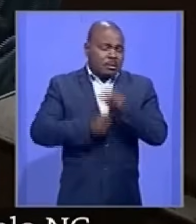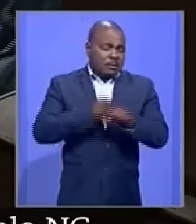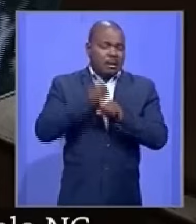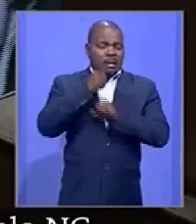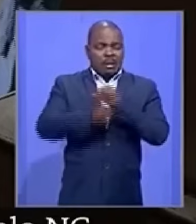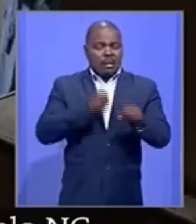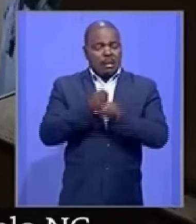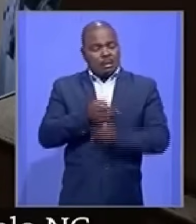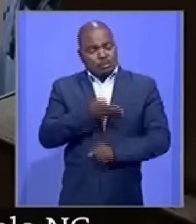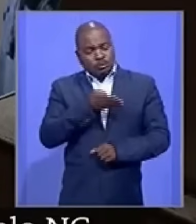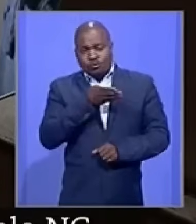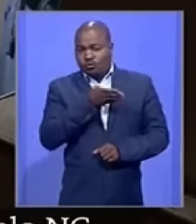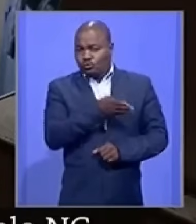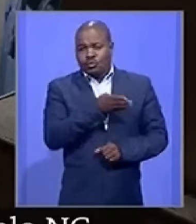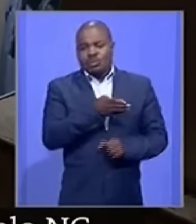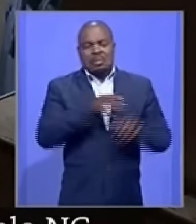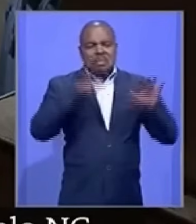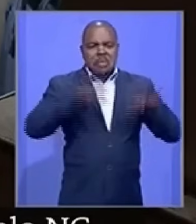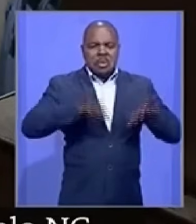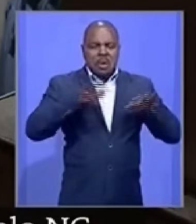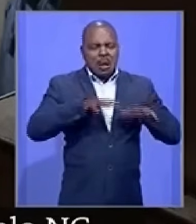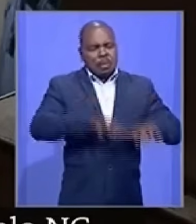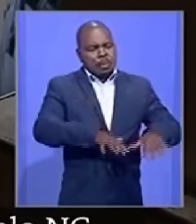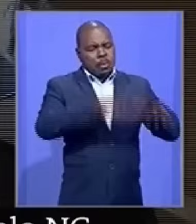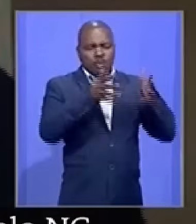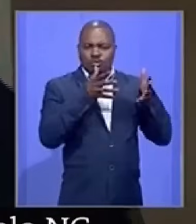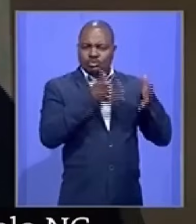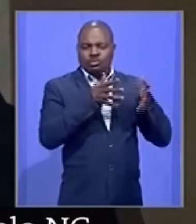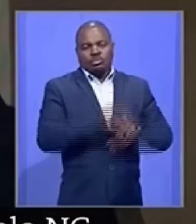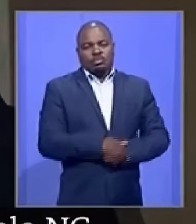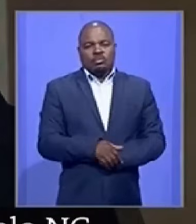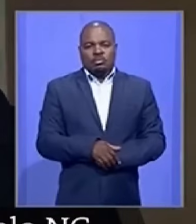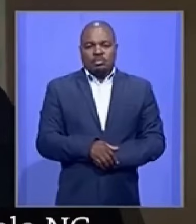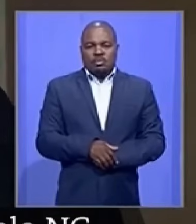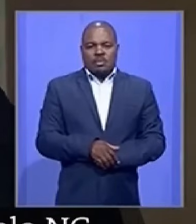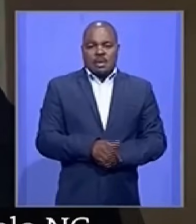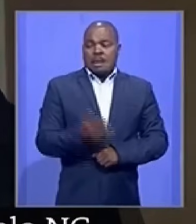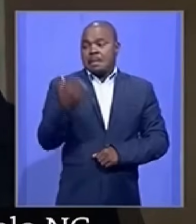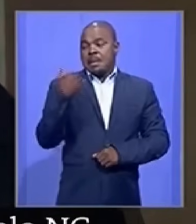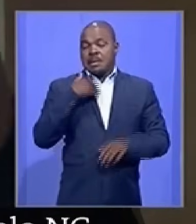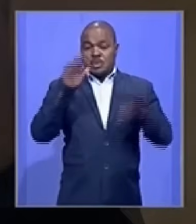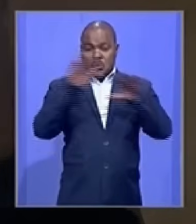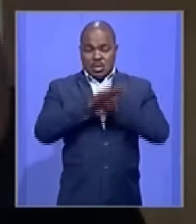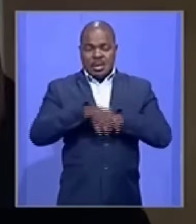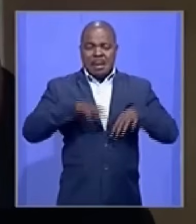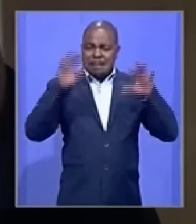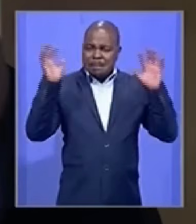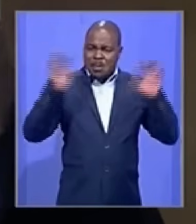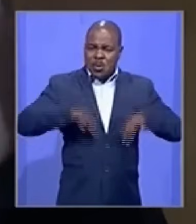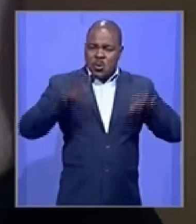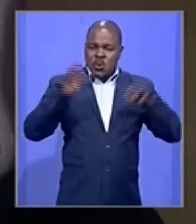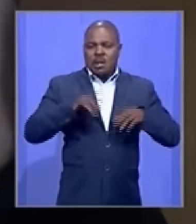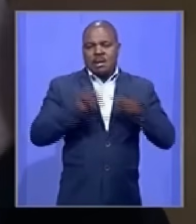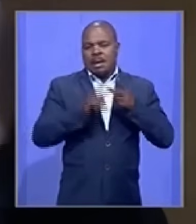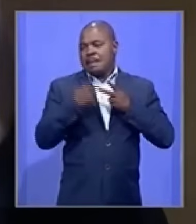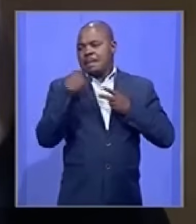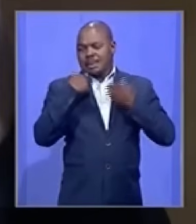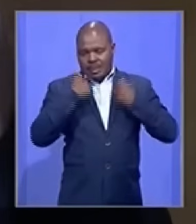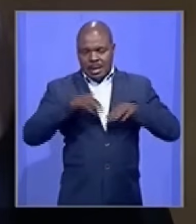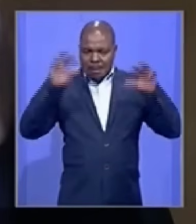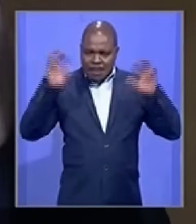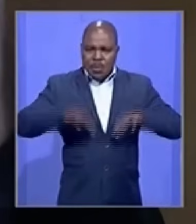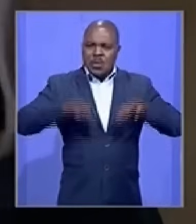la le mathata a dikgola nakong tsa dipula tse matla. Maobane bosiwa pula e tshimola ena fela o le maobane le Sunday pula e